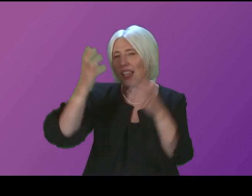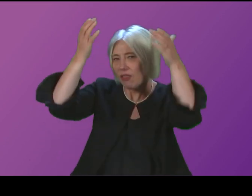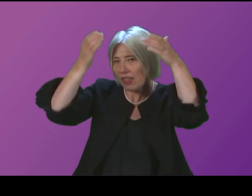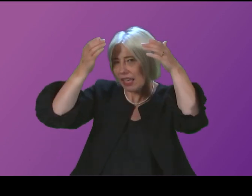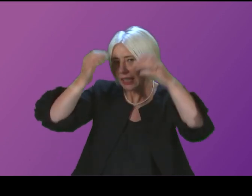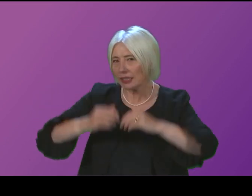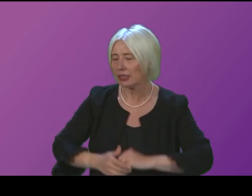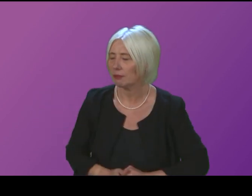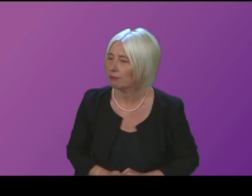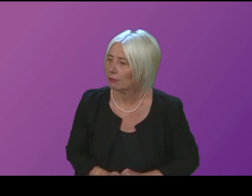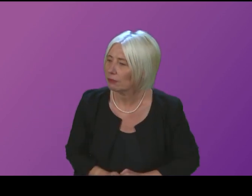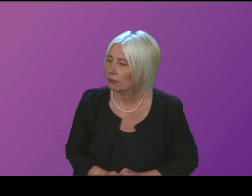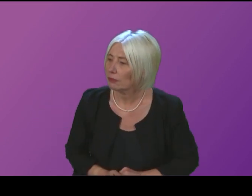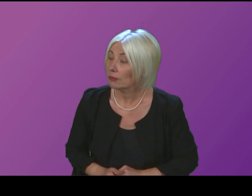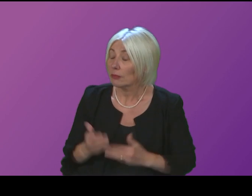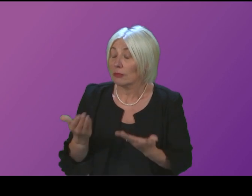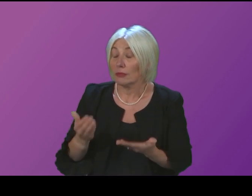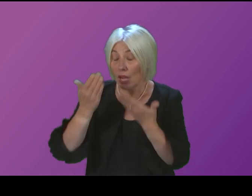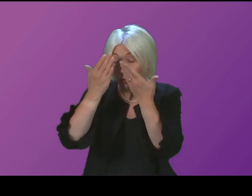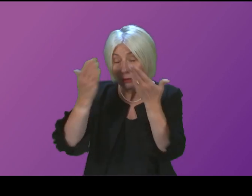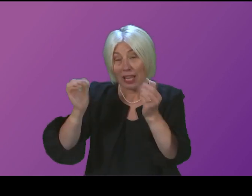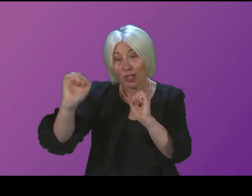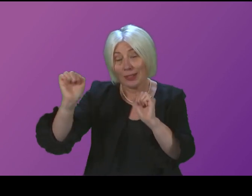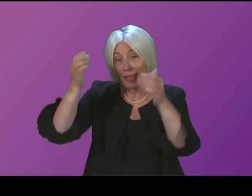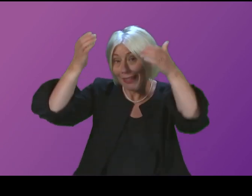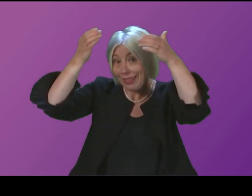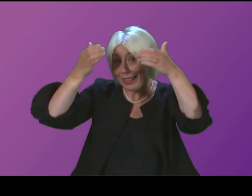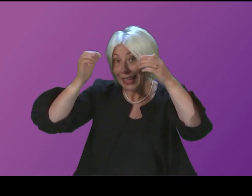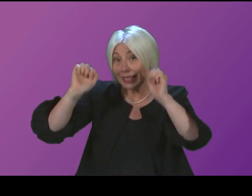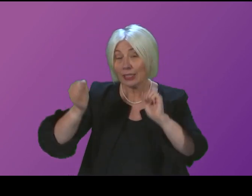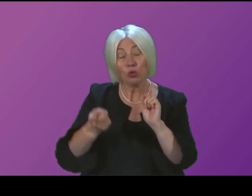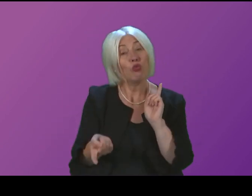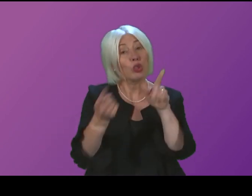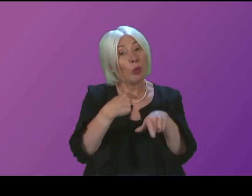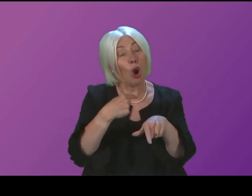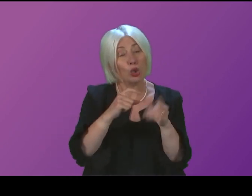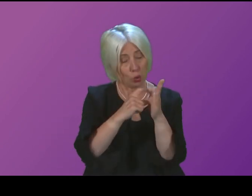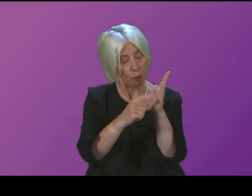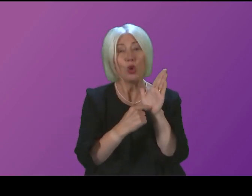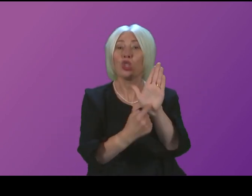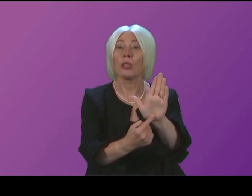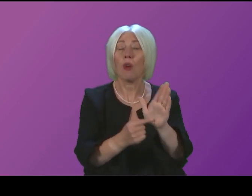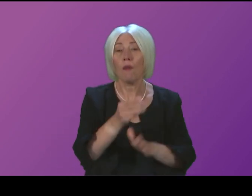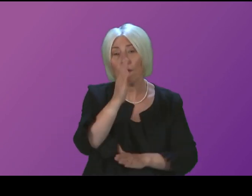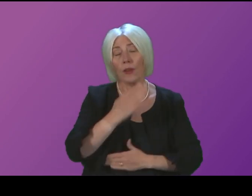And I now invite His Majesty the King to respond to the motion of condolence.